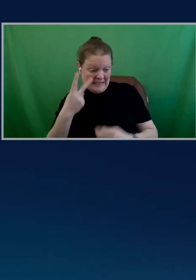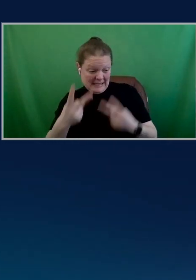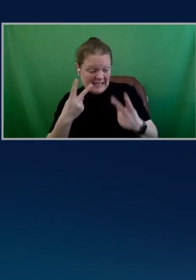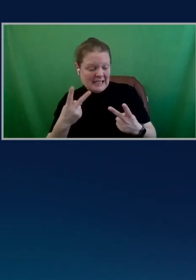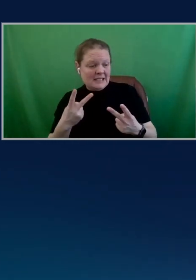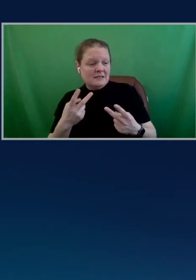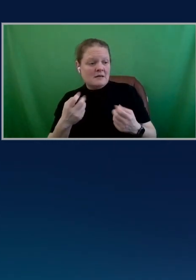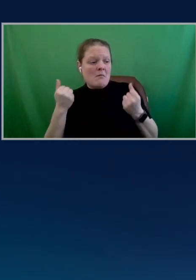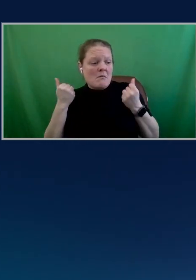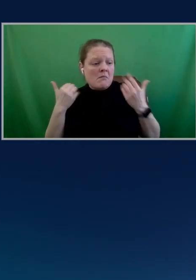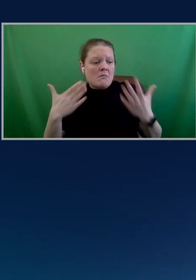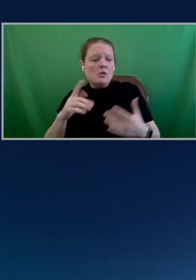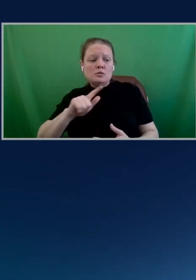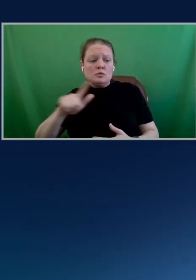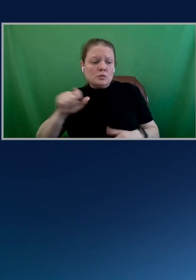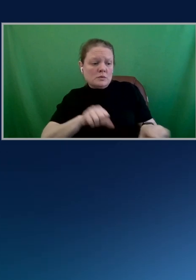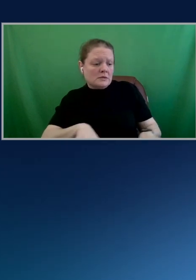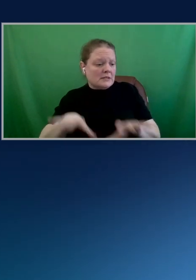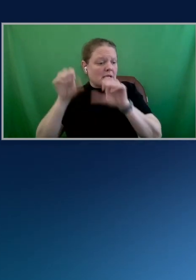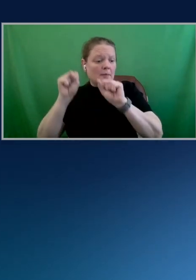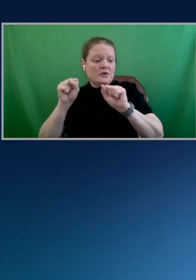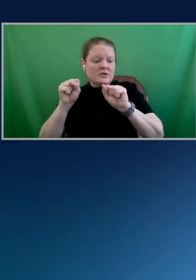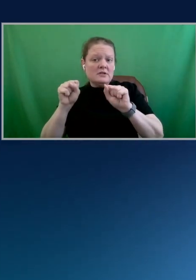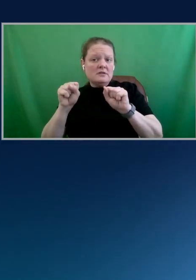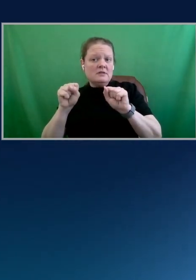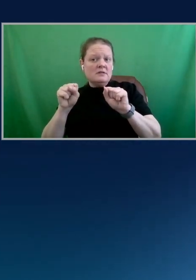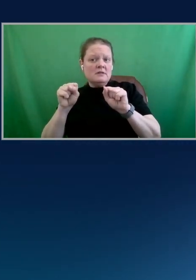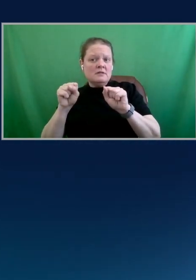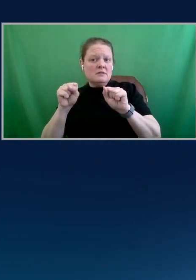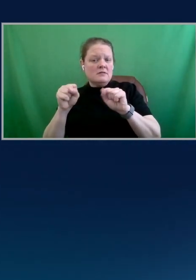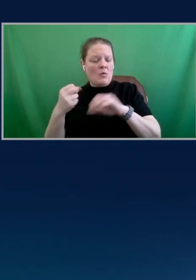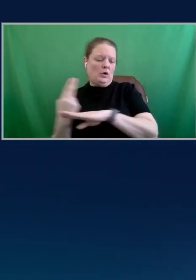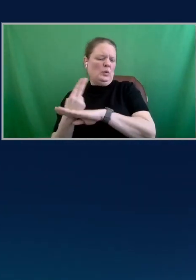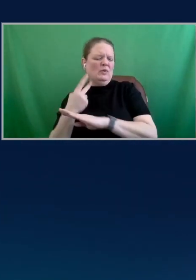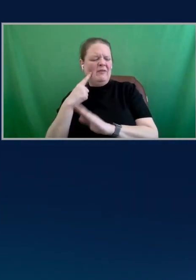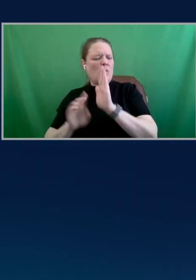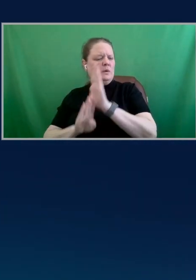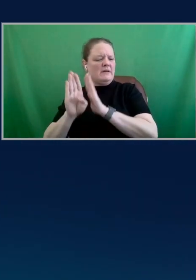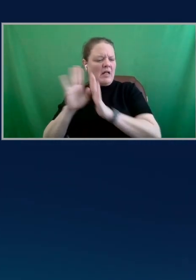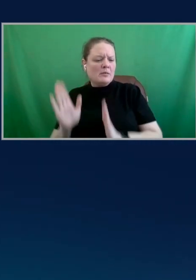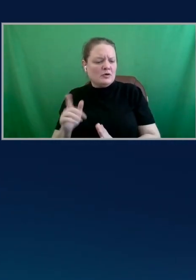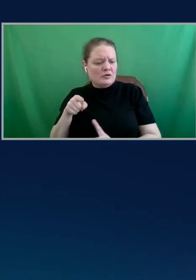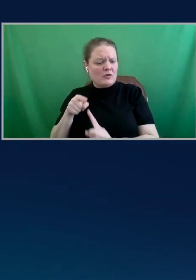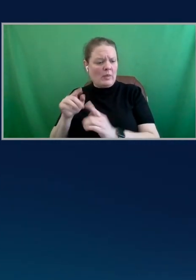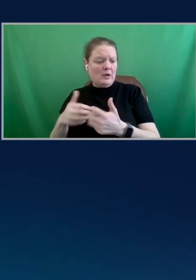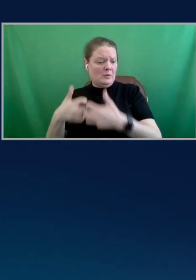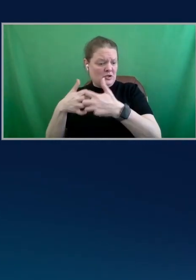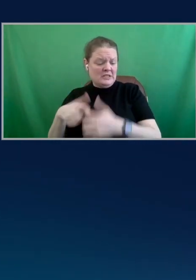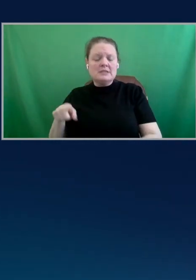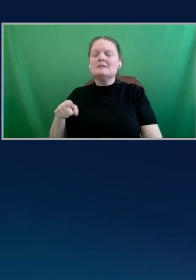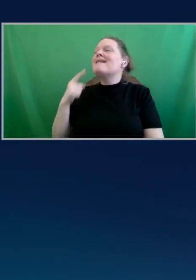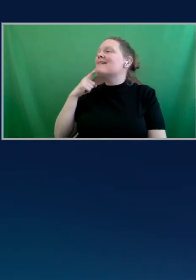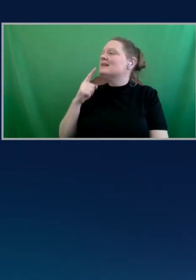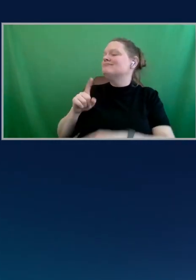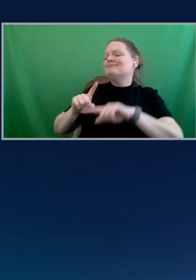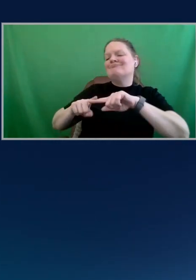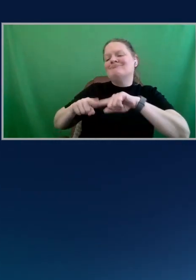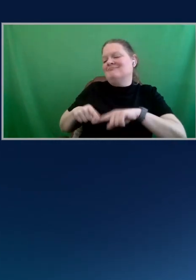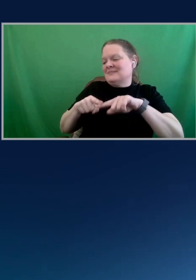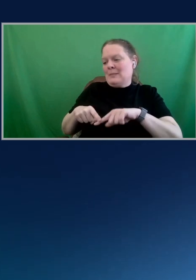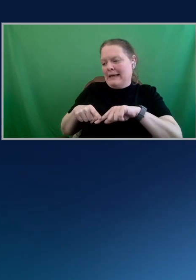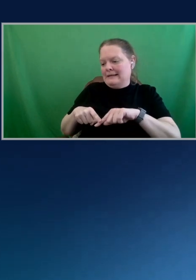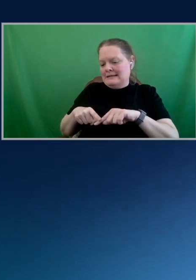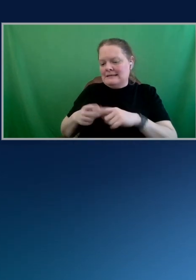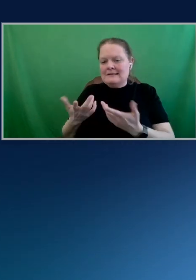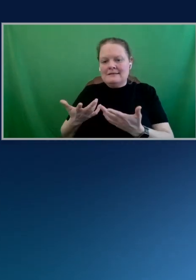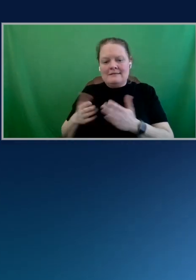tool adoption in developers machines? I think it really depends on where developers are at.